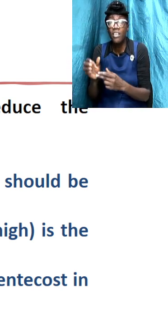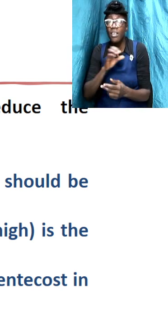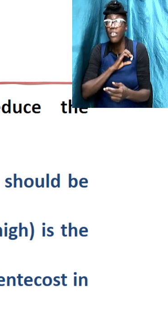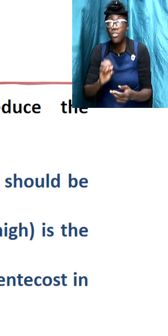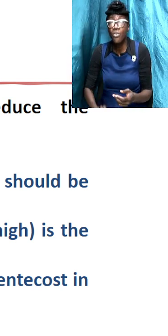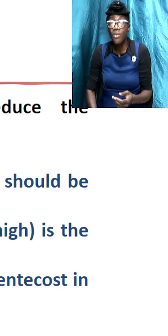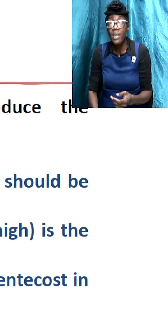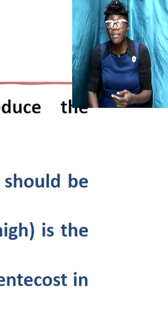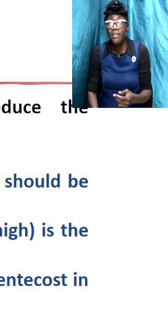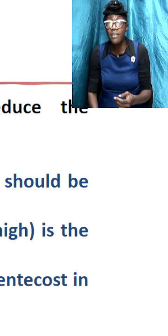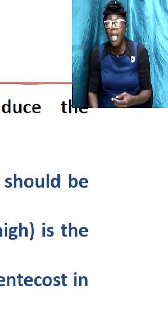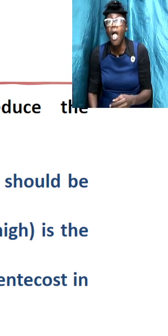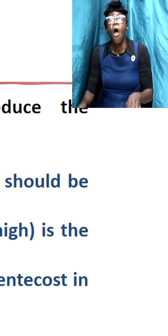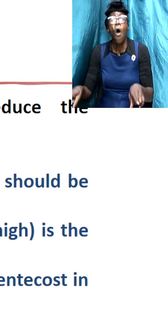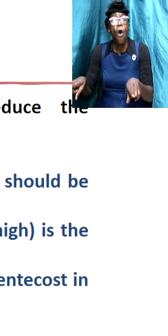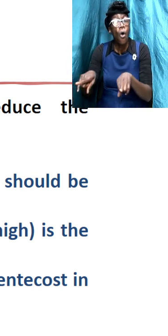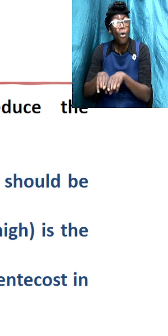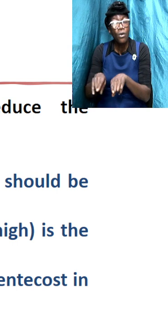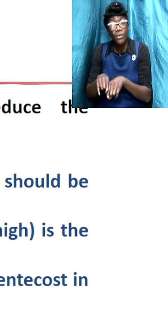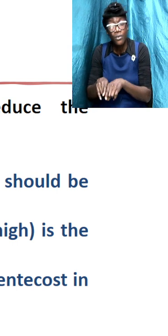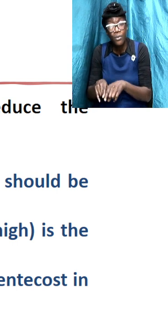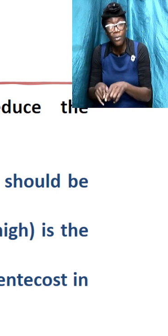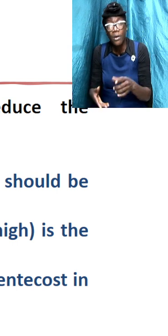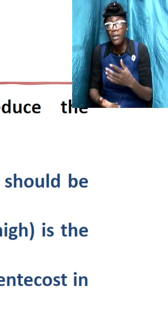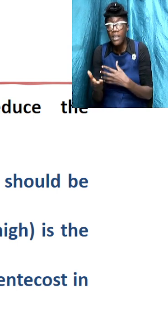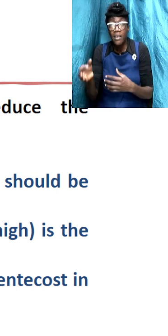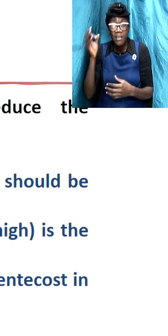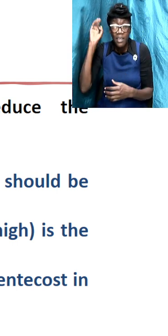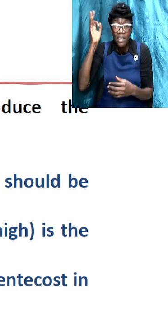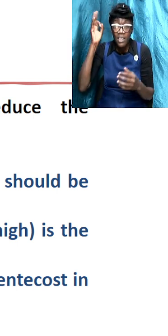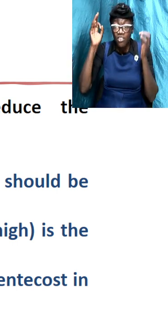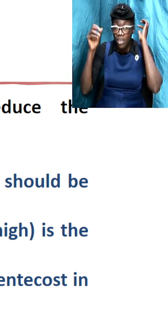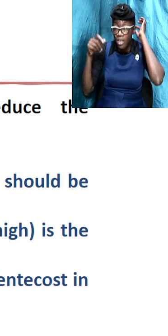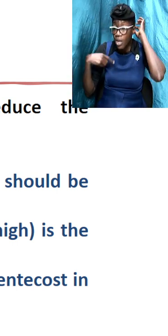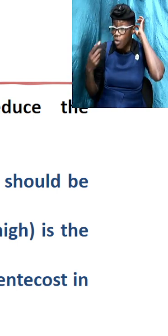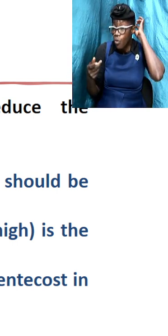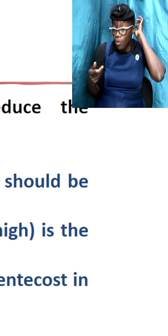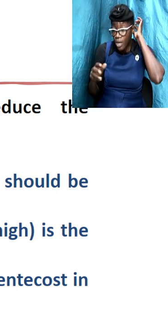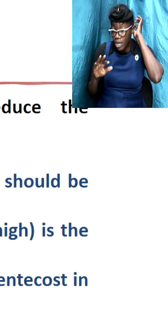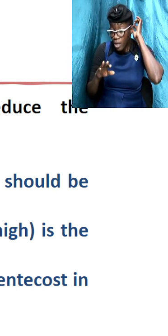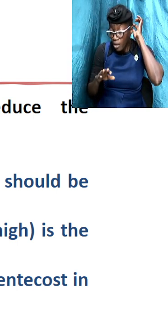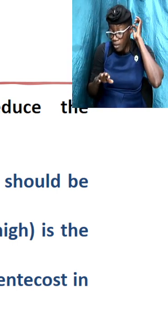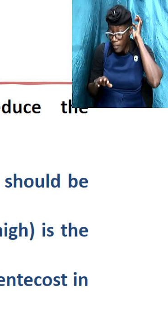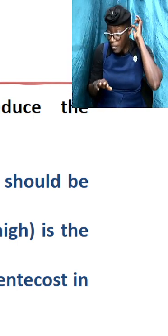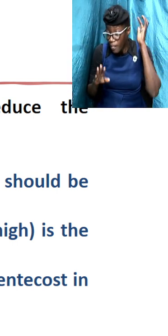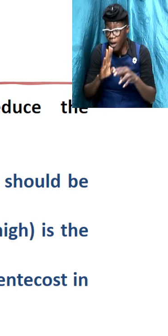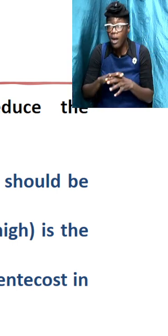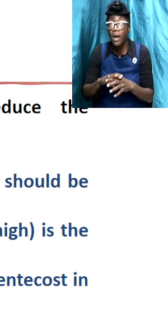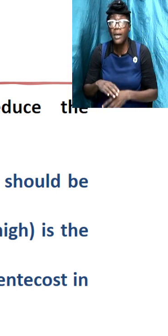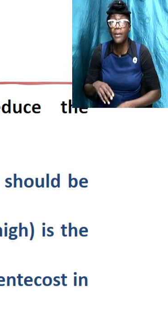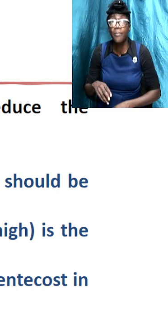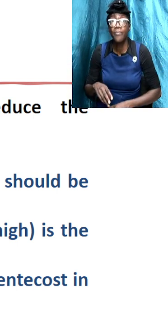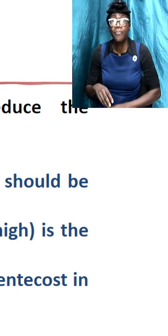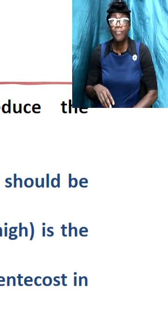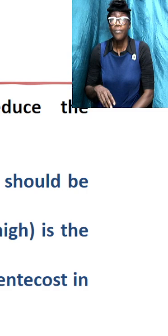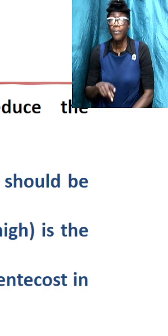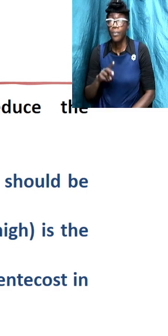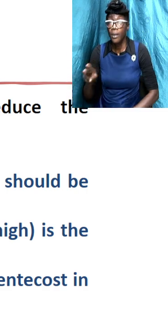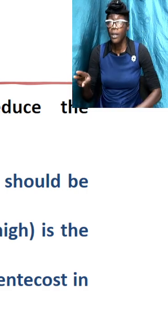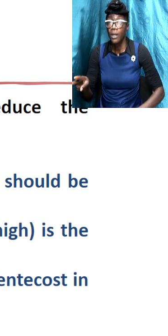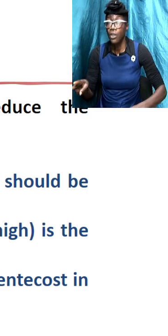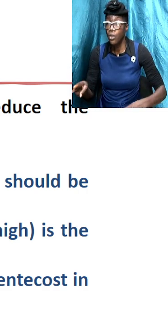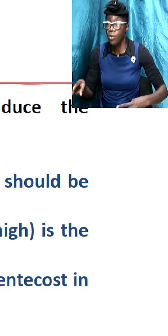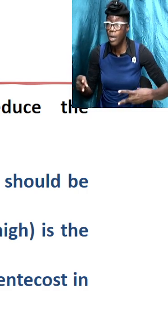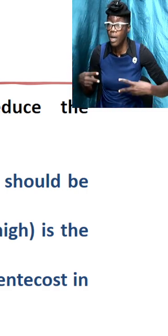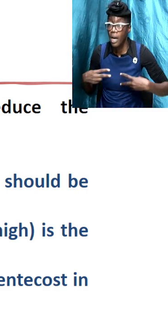point here also. There's a teaching going on that, look here, you have to get baptized using the name of